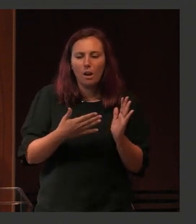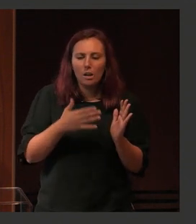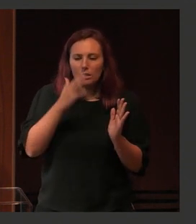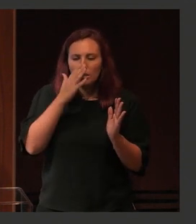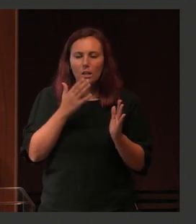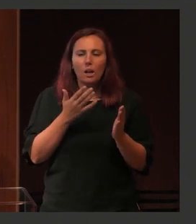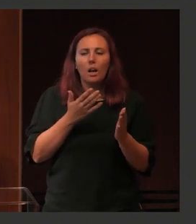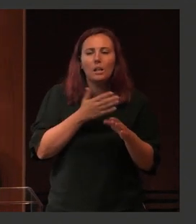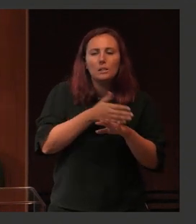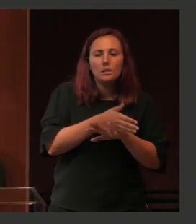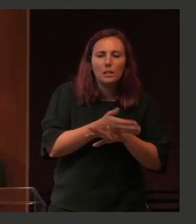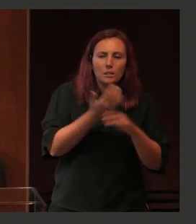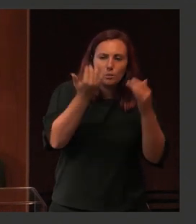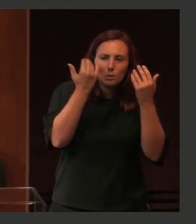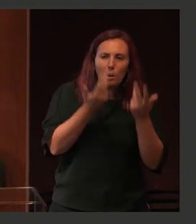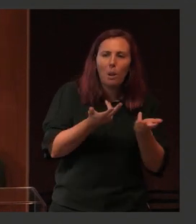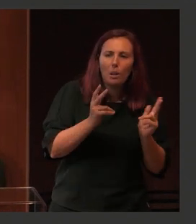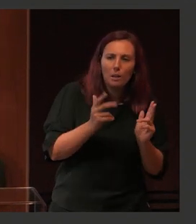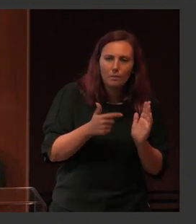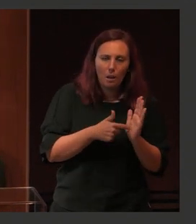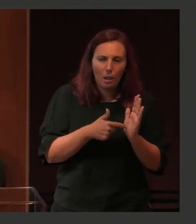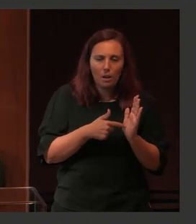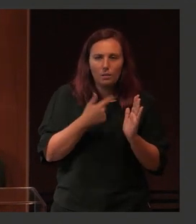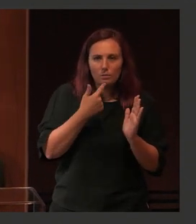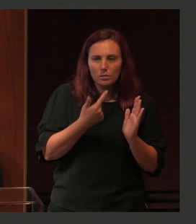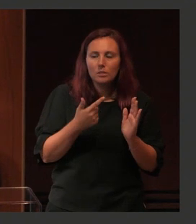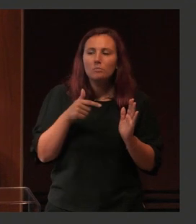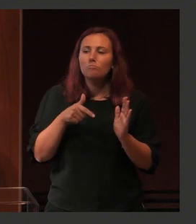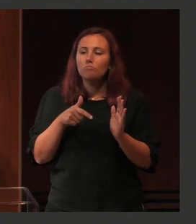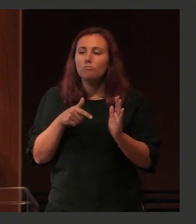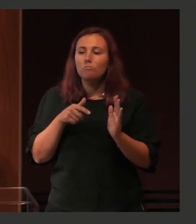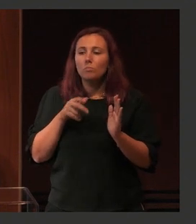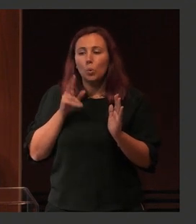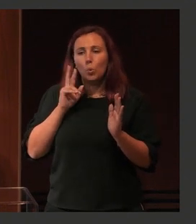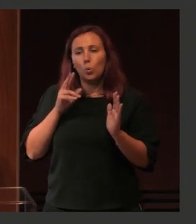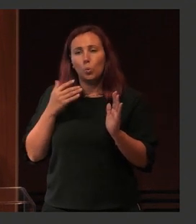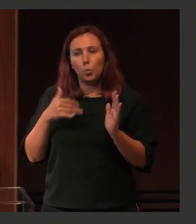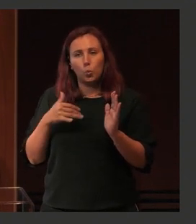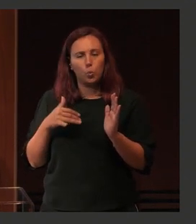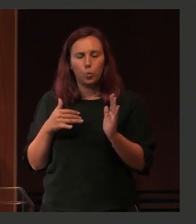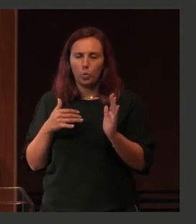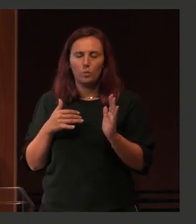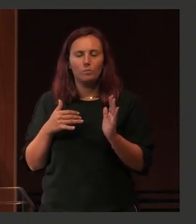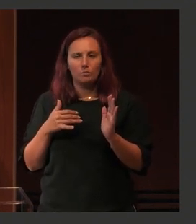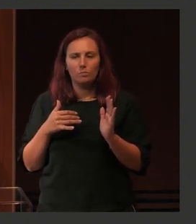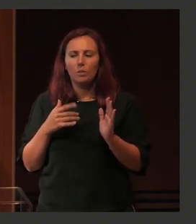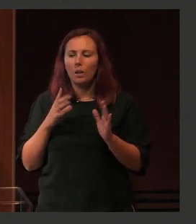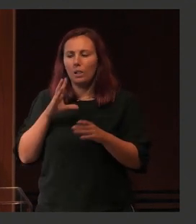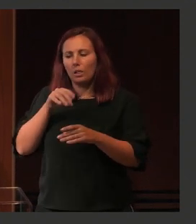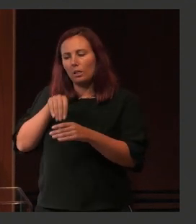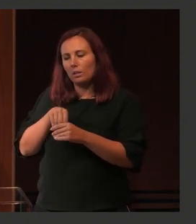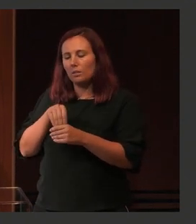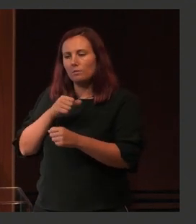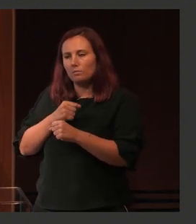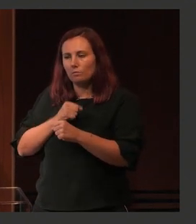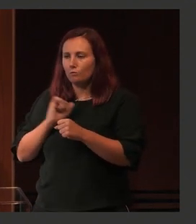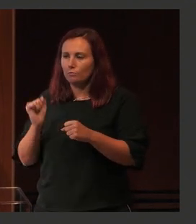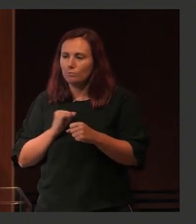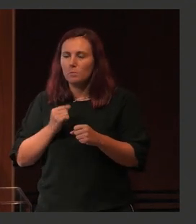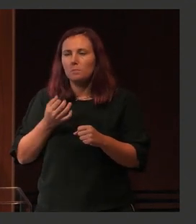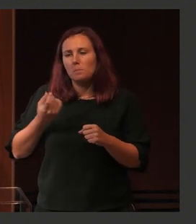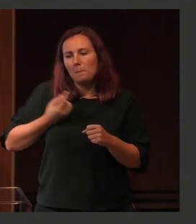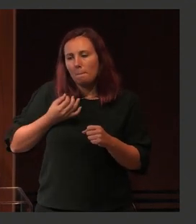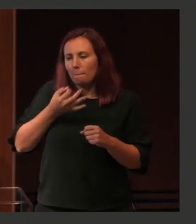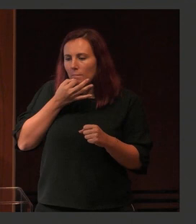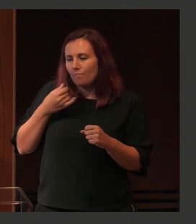this has such a big value to our work, and we always have to refer to that. I, as a librarian, a